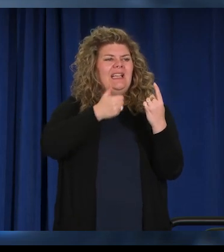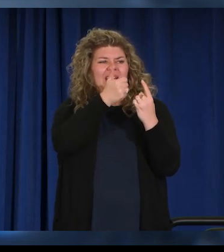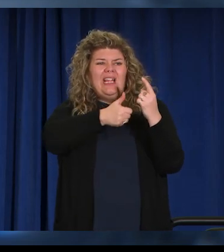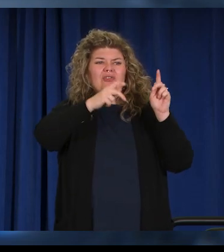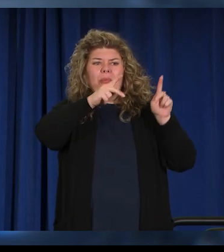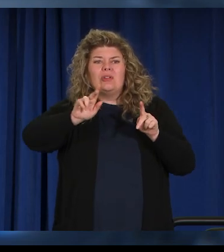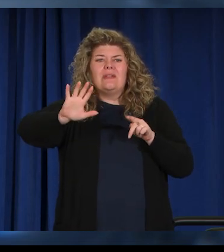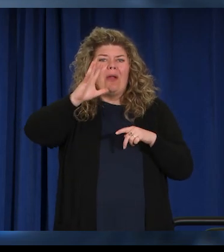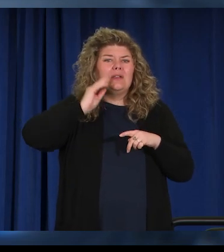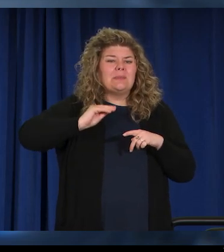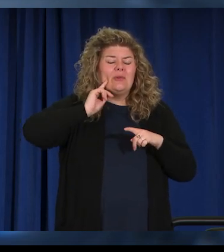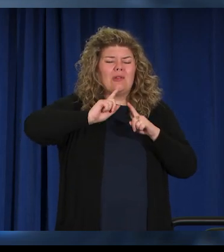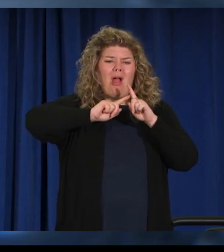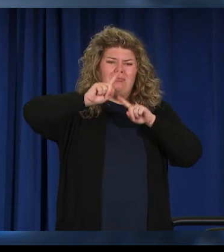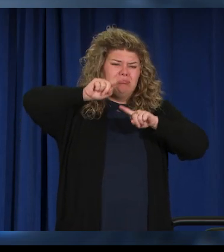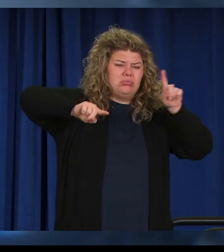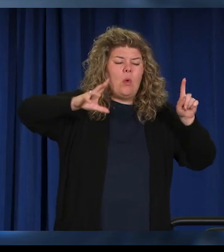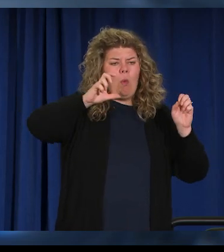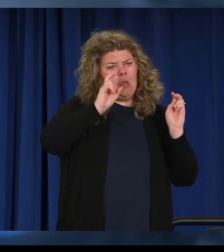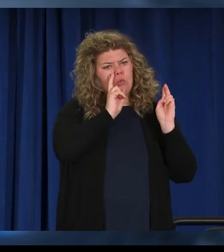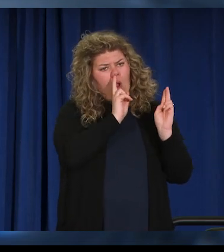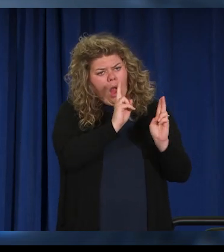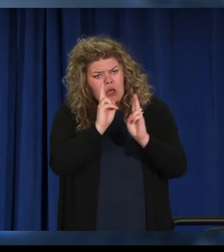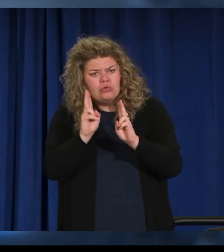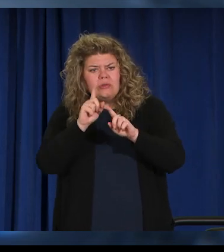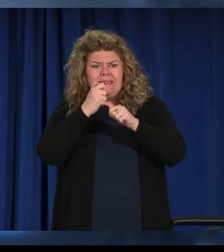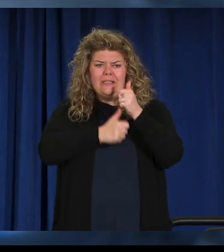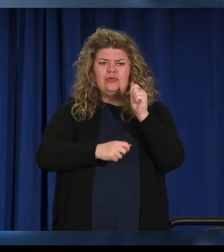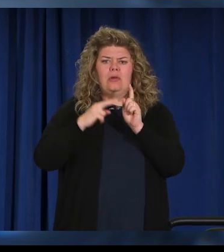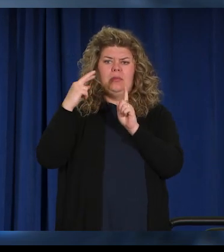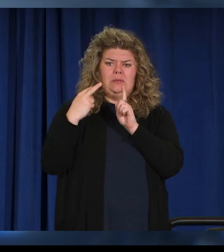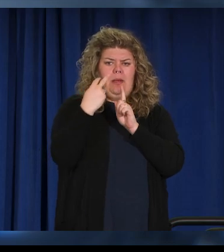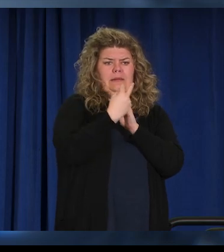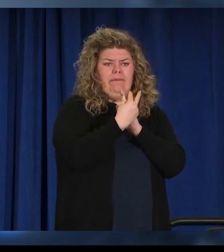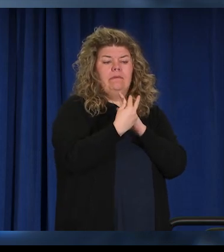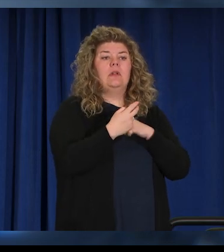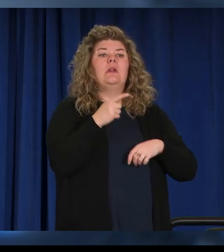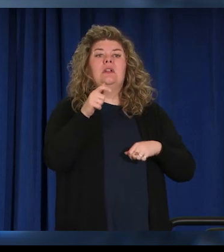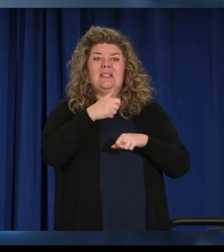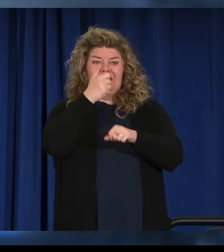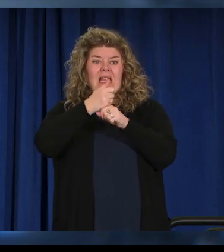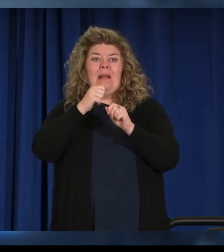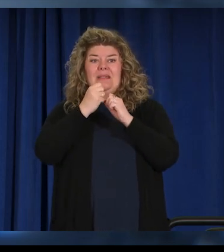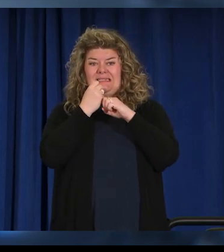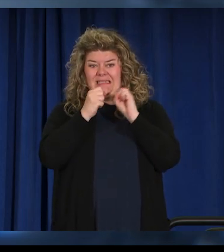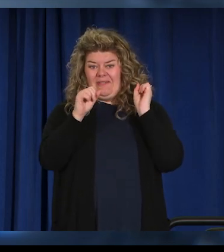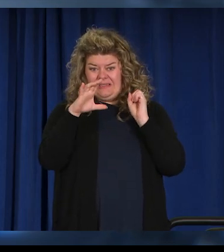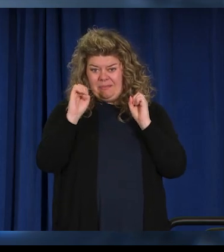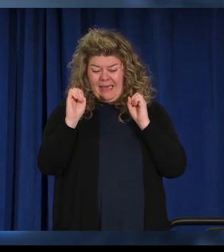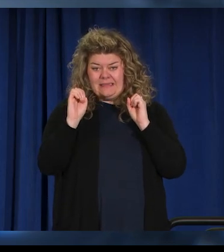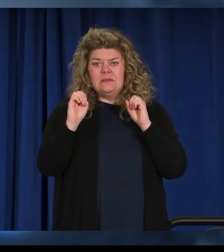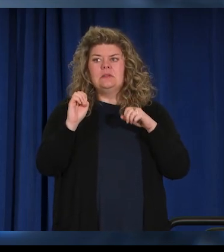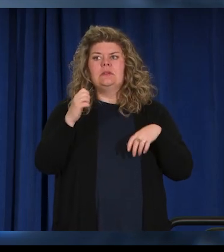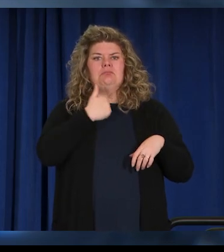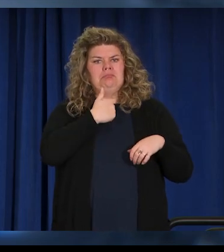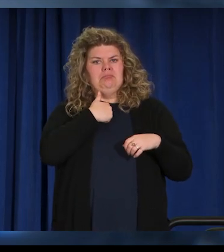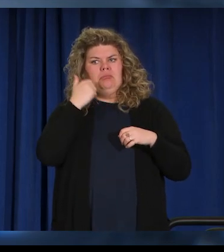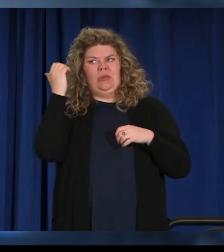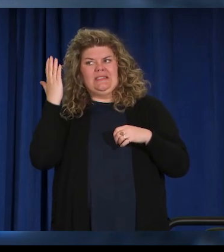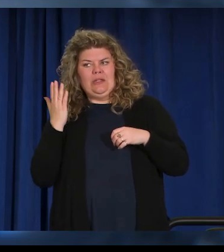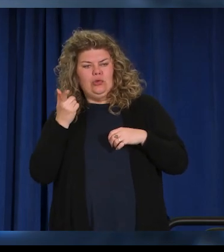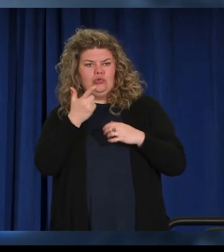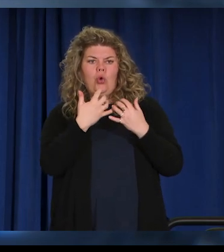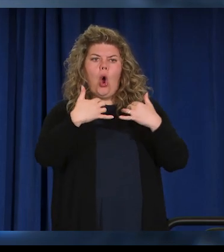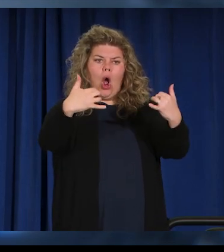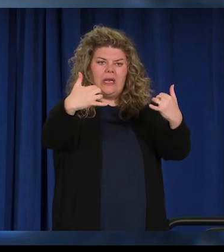within this room, and we want to honor those multiple perspectives. Part of creating a safe space is us as the presenters and you as the audience